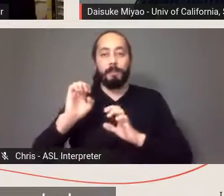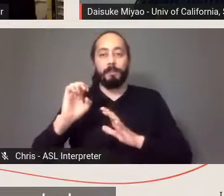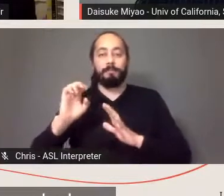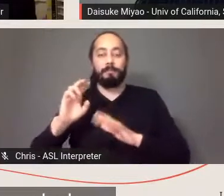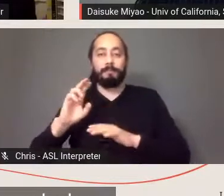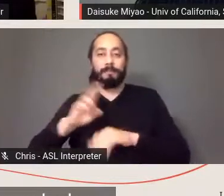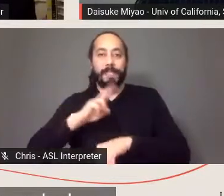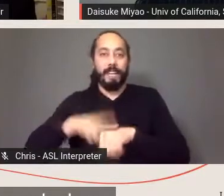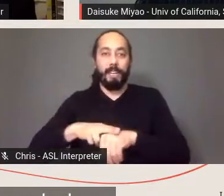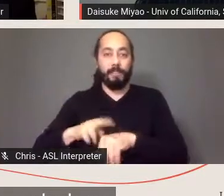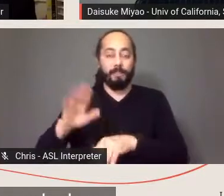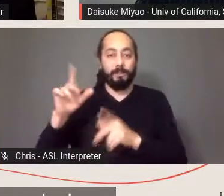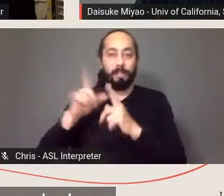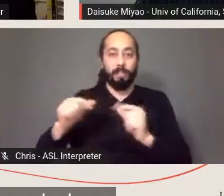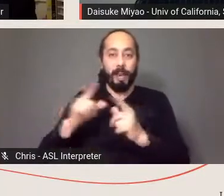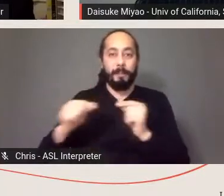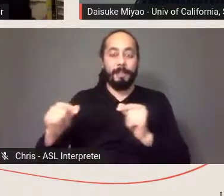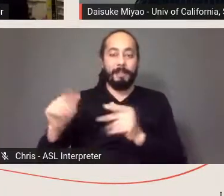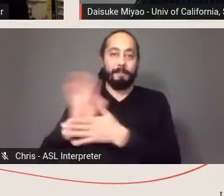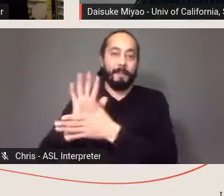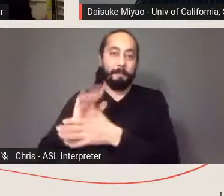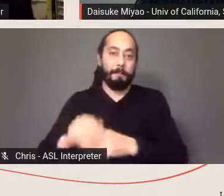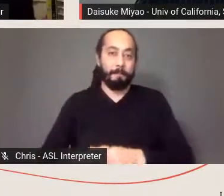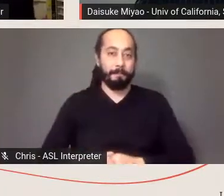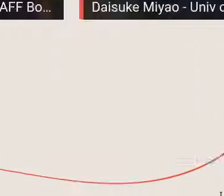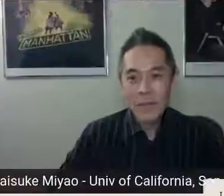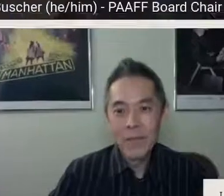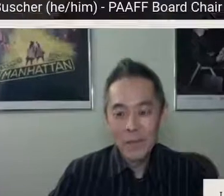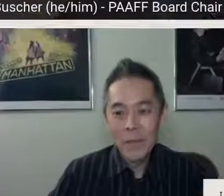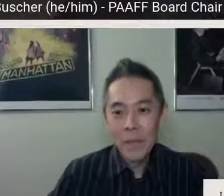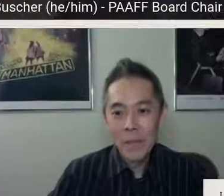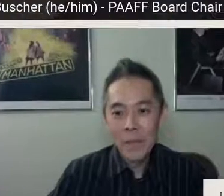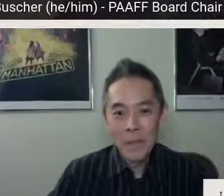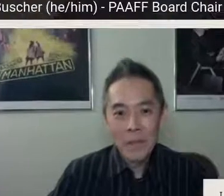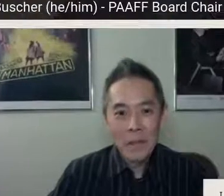the Japanese film vocabulary.